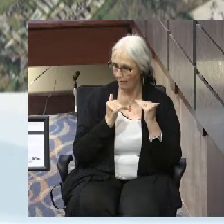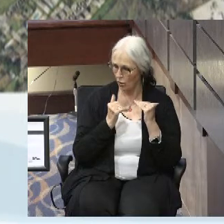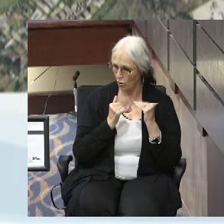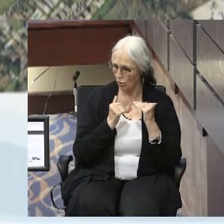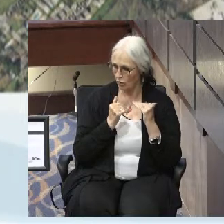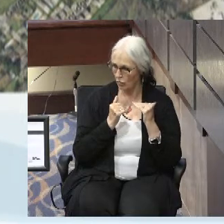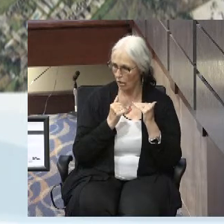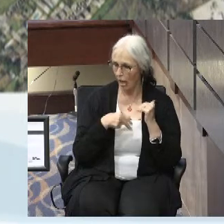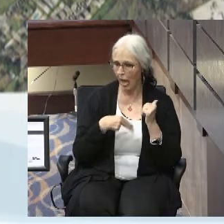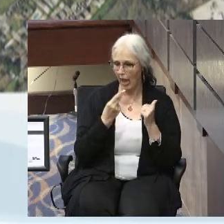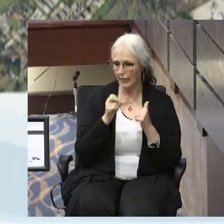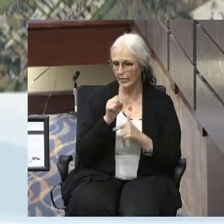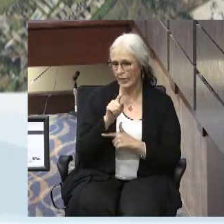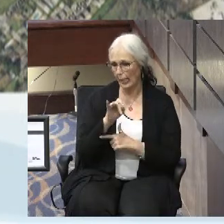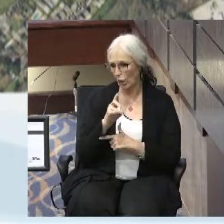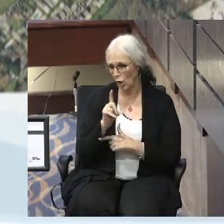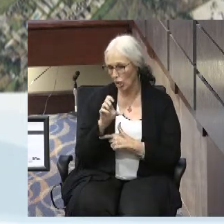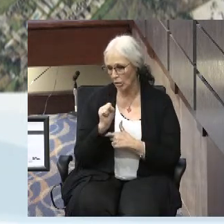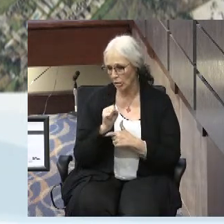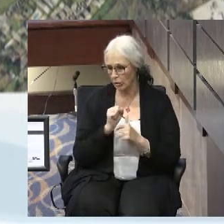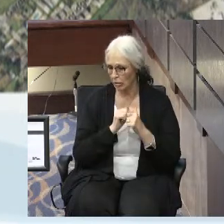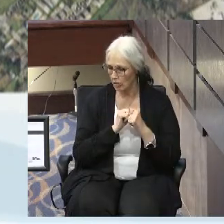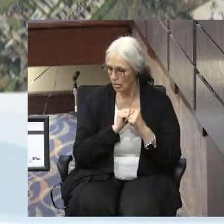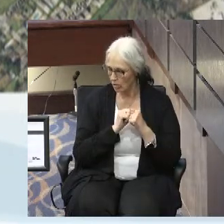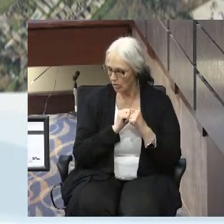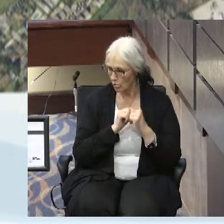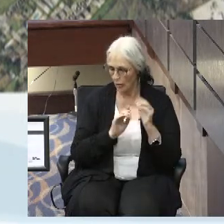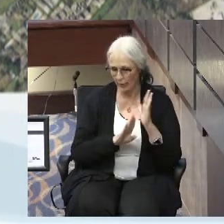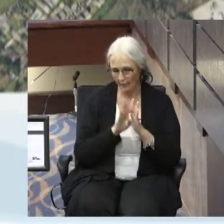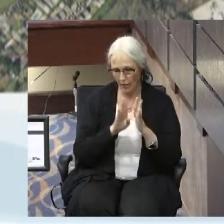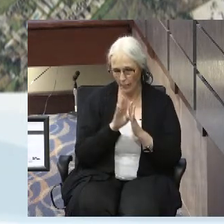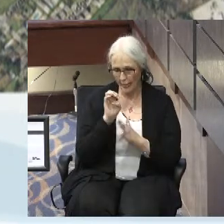design standards while allowing flexibility in the use and development of the land.